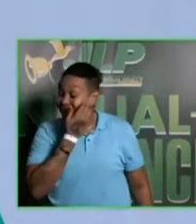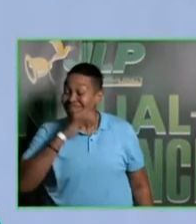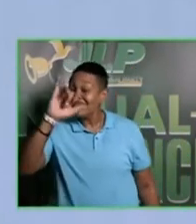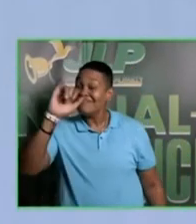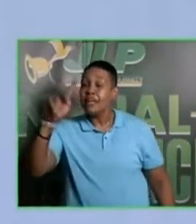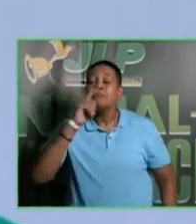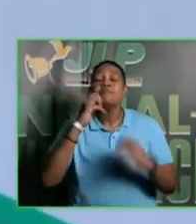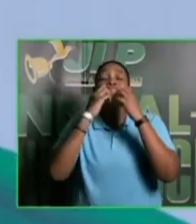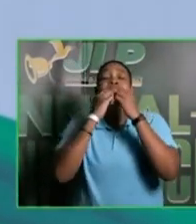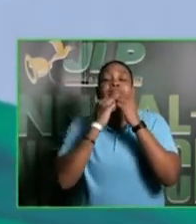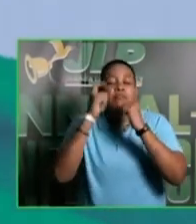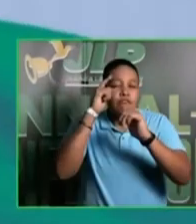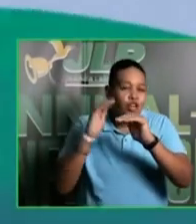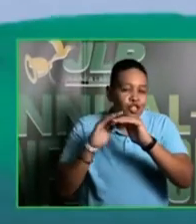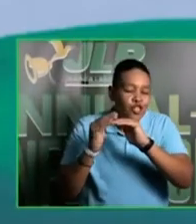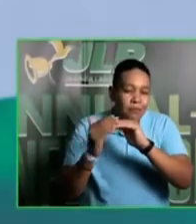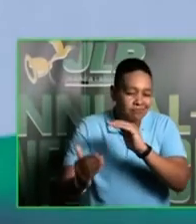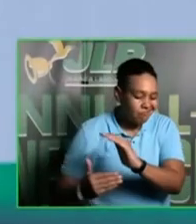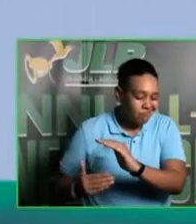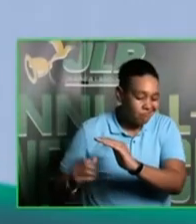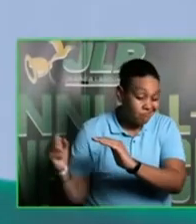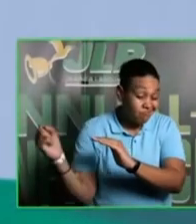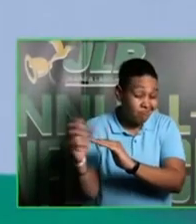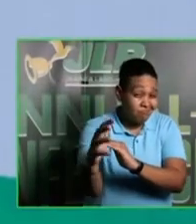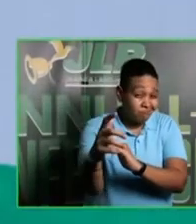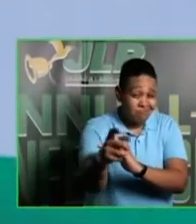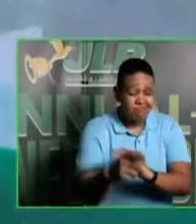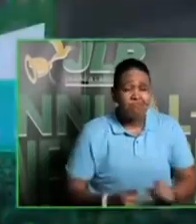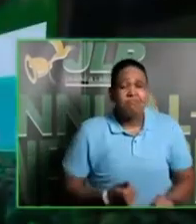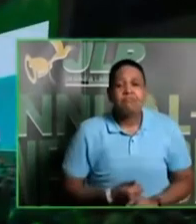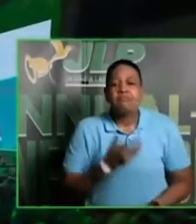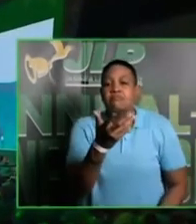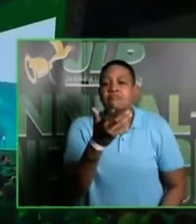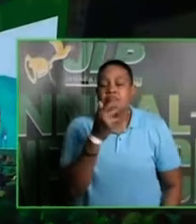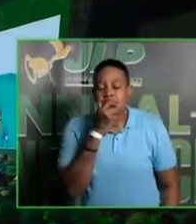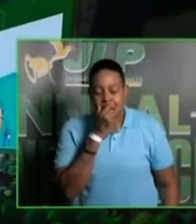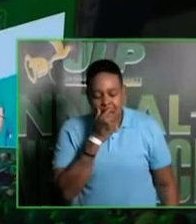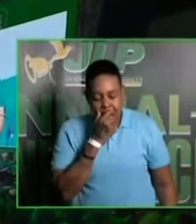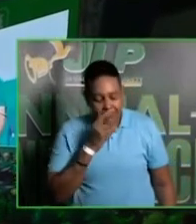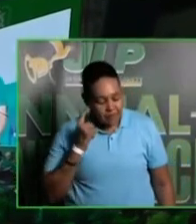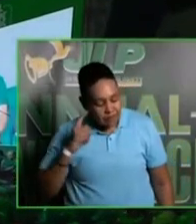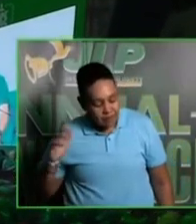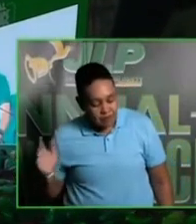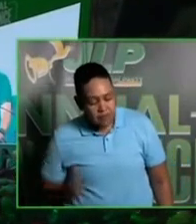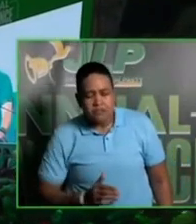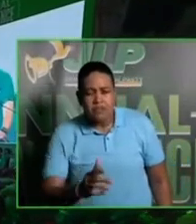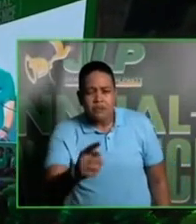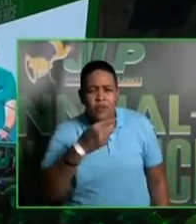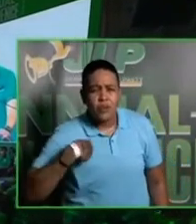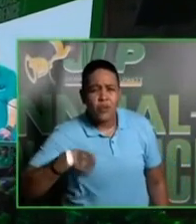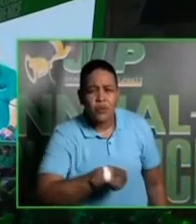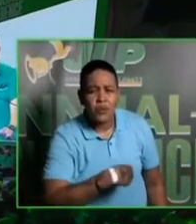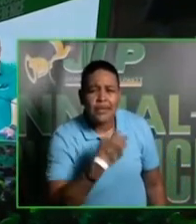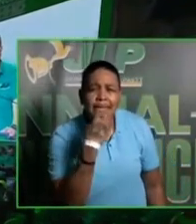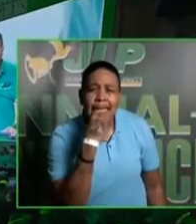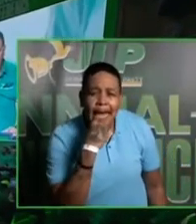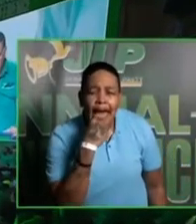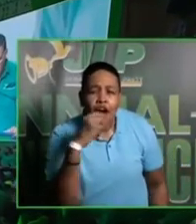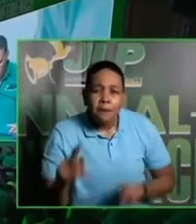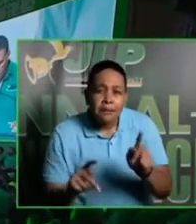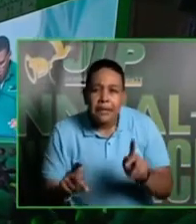for Jamaica. Come on, come on, come on, come on. We care about the